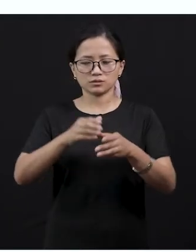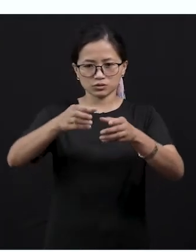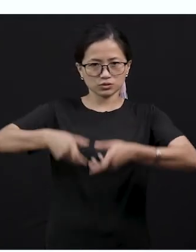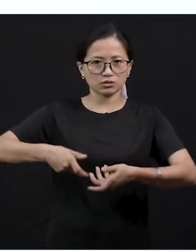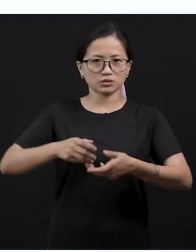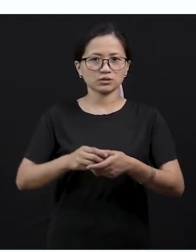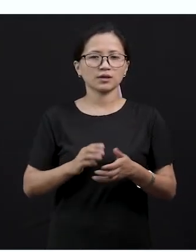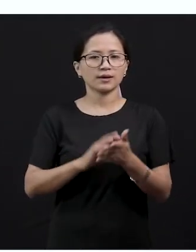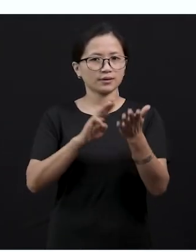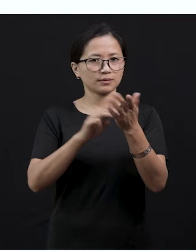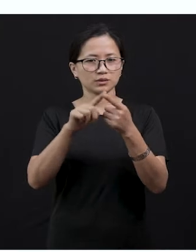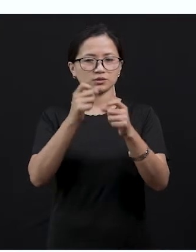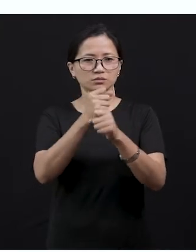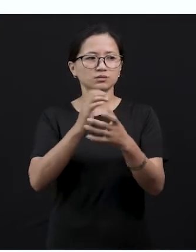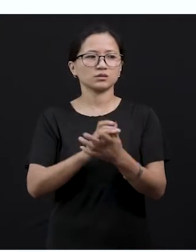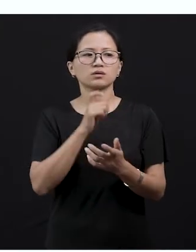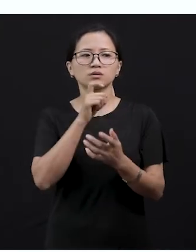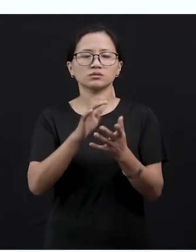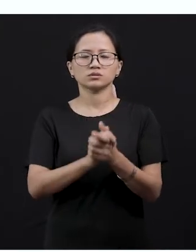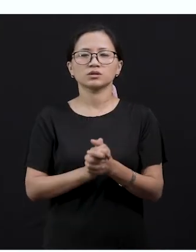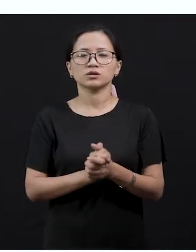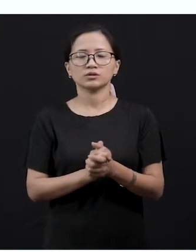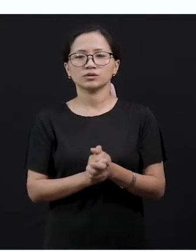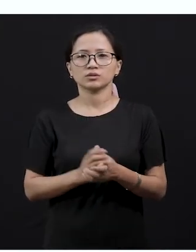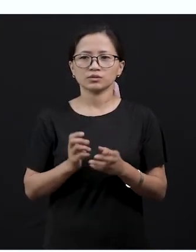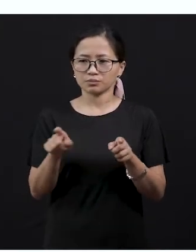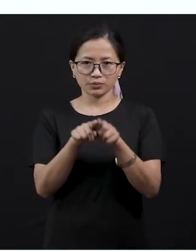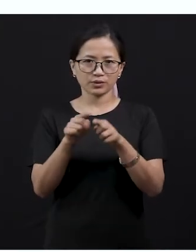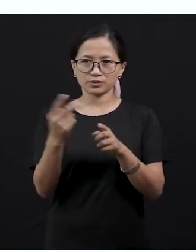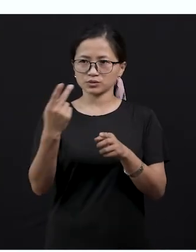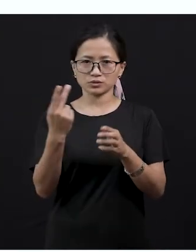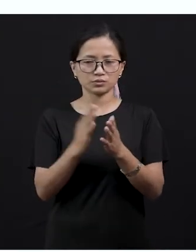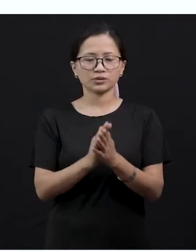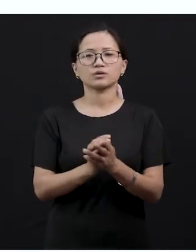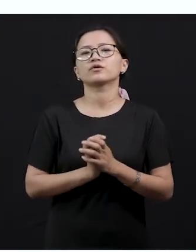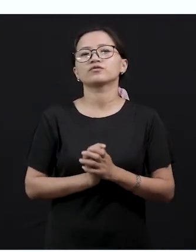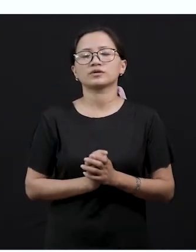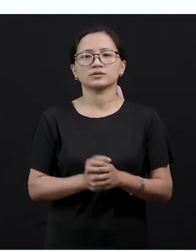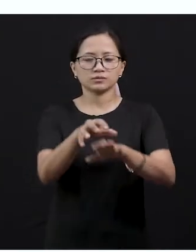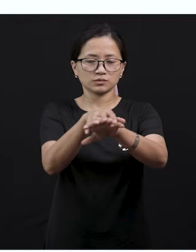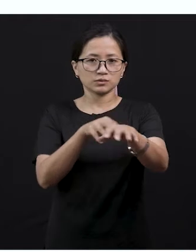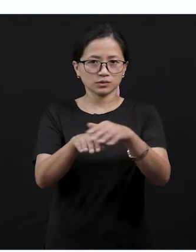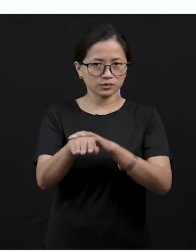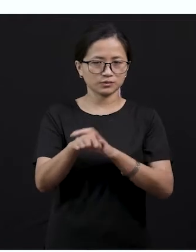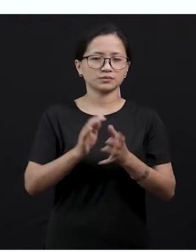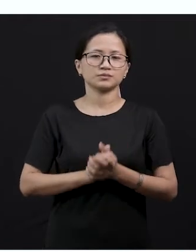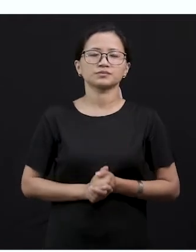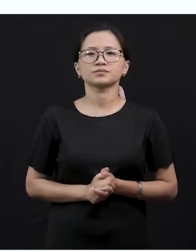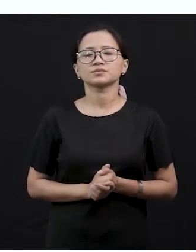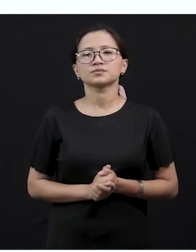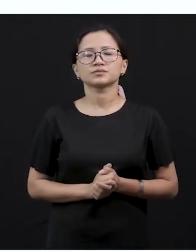gloves. See, not only shoe, but one decided that they will give gloves as well. Other daughter decided she will give